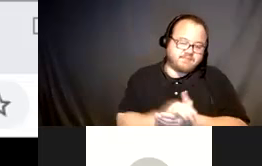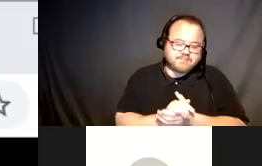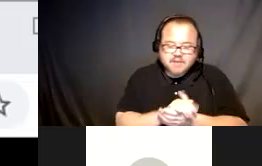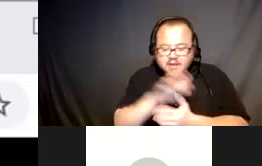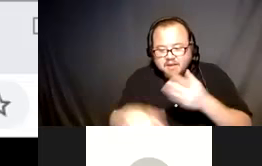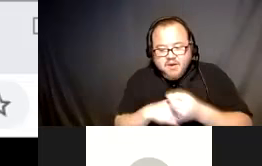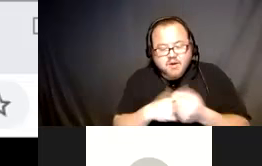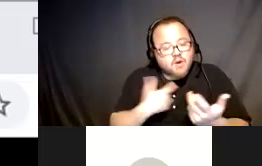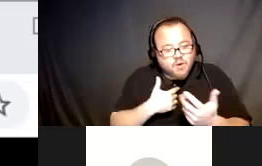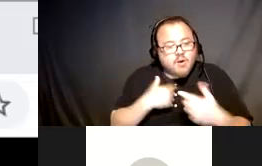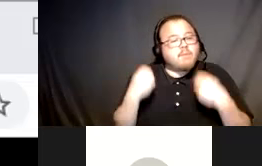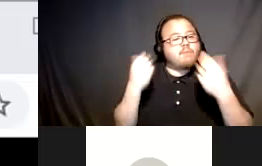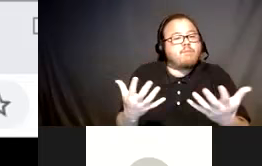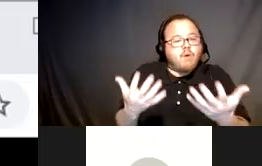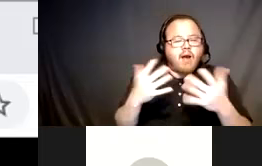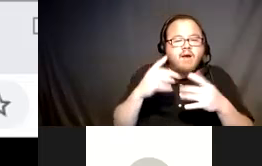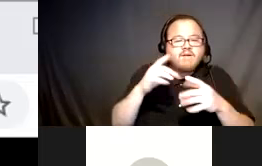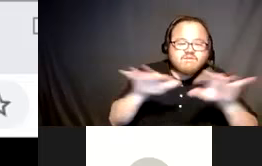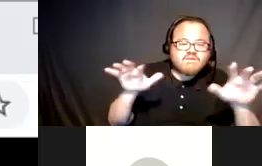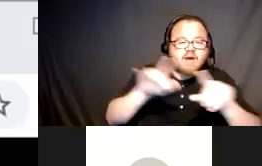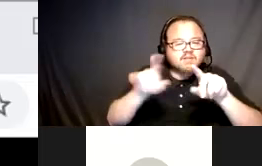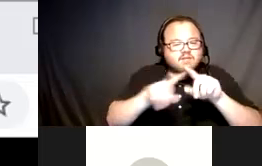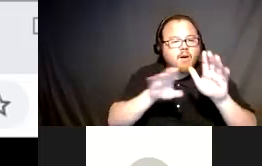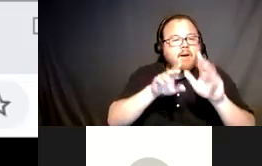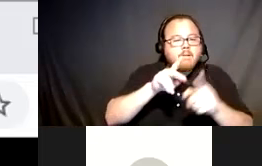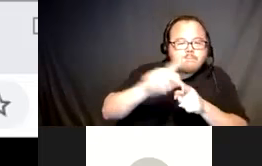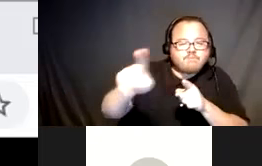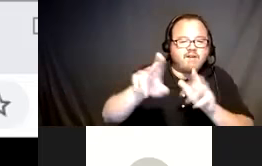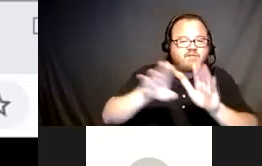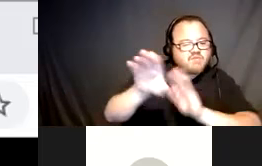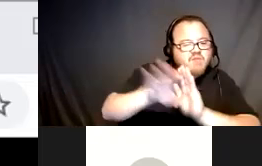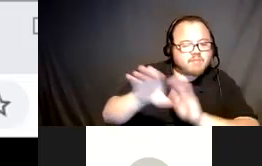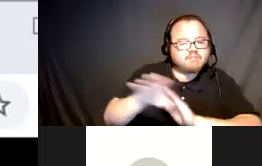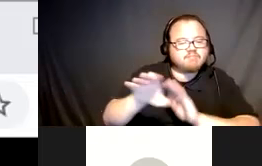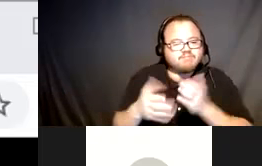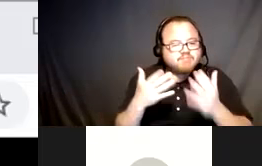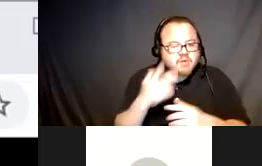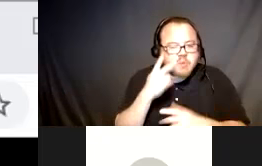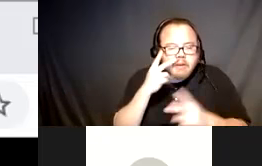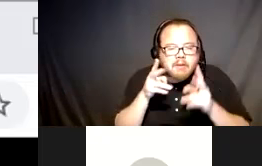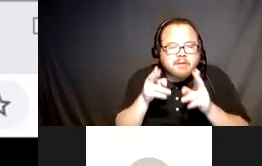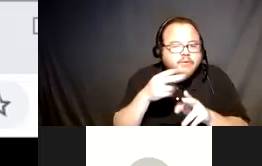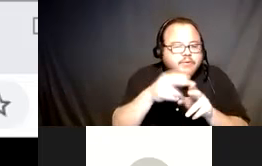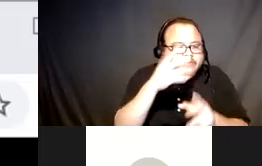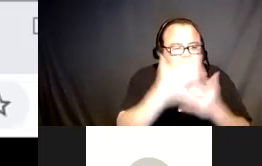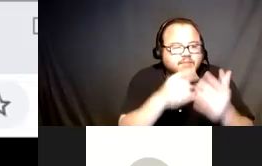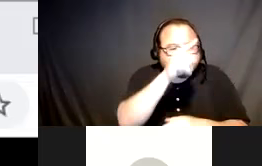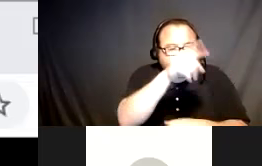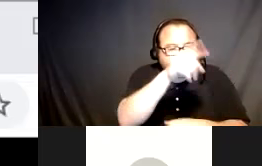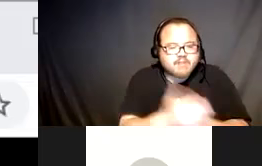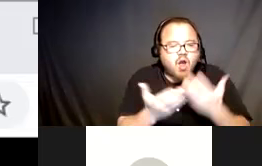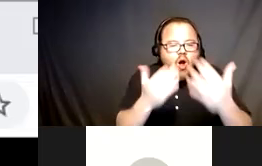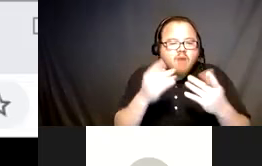addition, we also provided a variety of professional development offerings, which you'll see a snippet of those offerings on the next